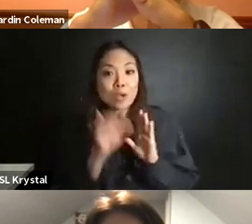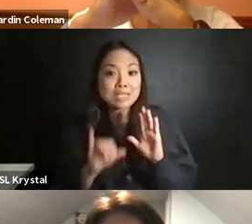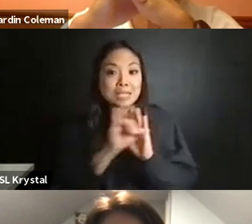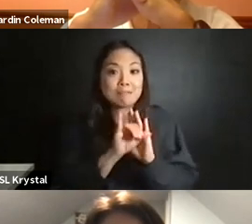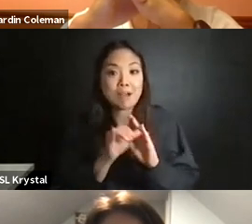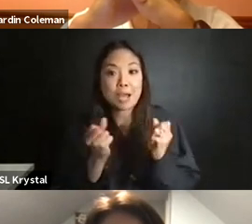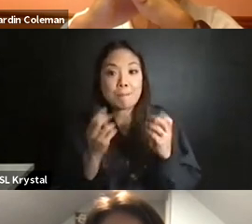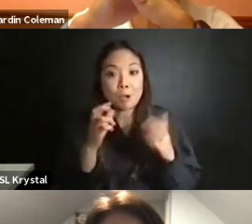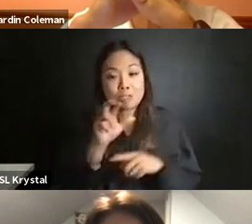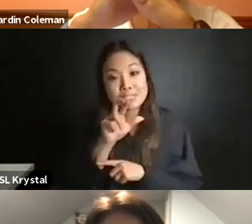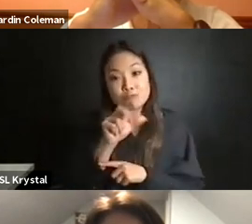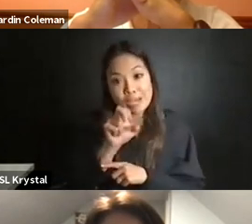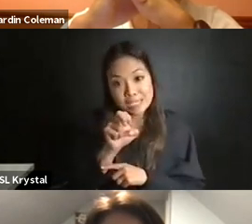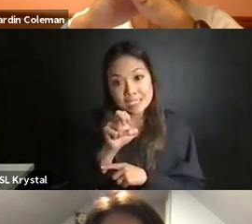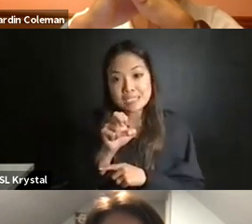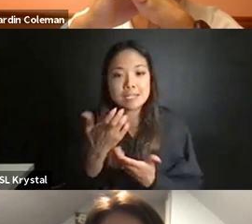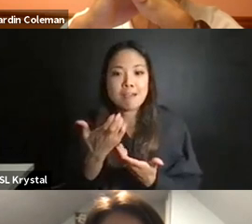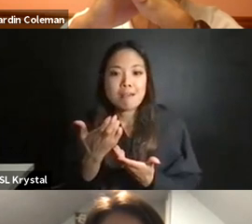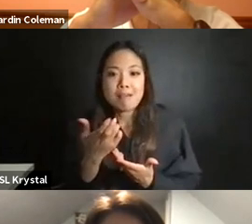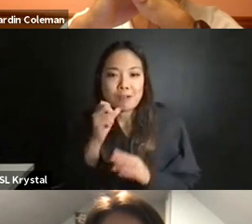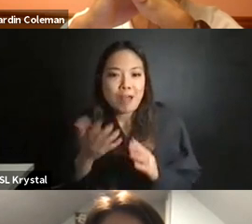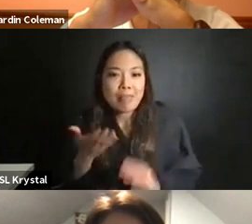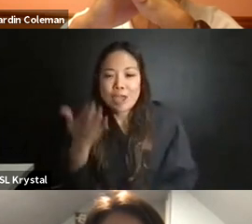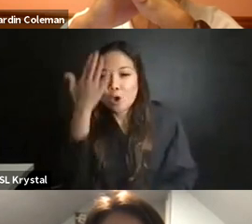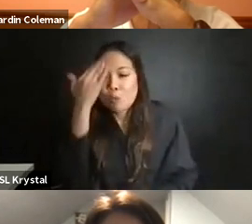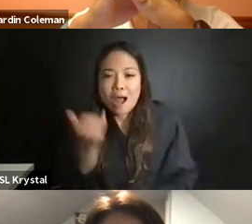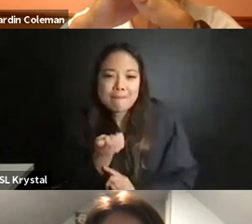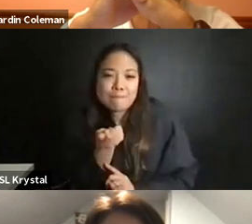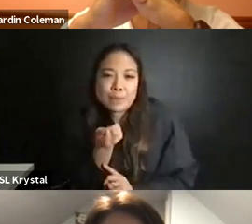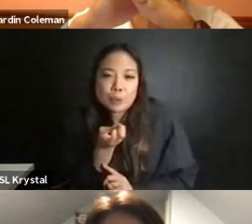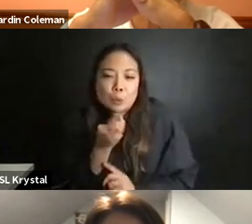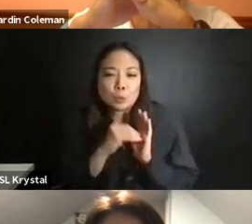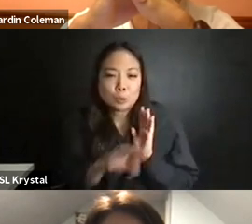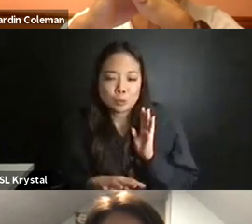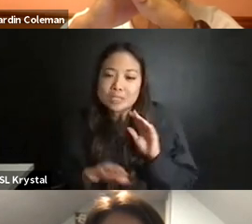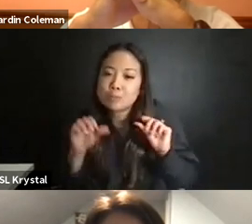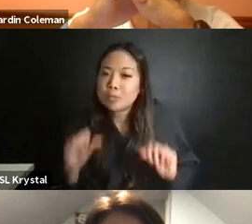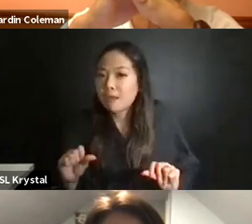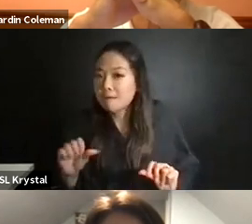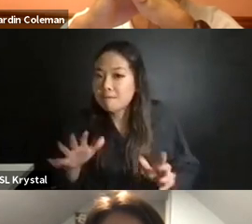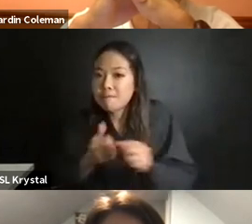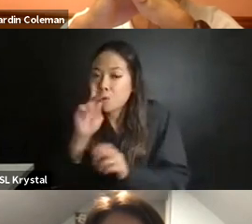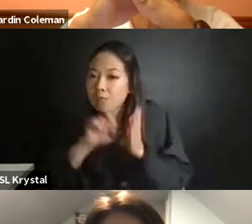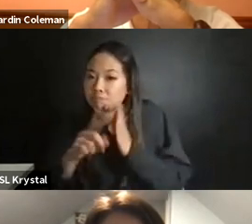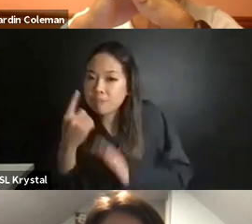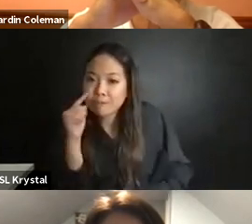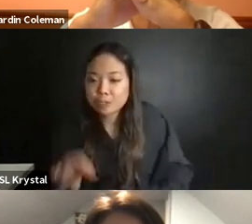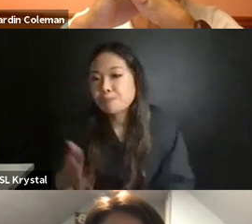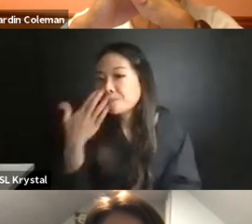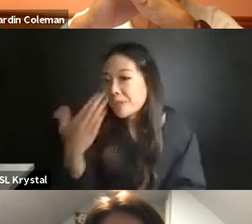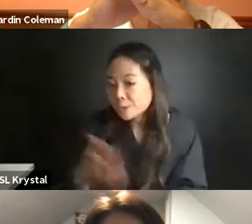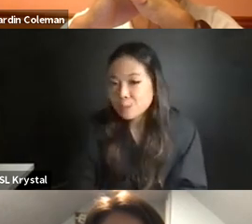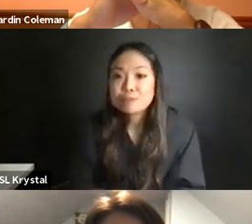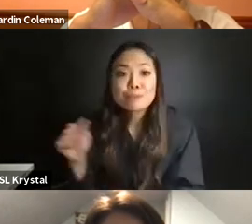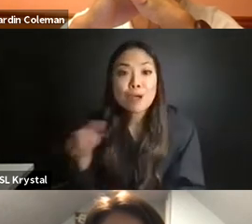because of how few students it is but we can certainly follow up on that for you thank you um another